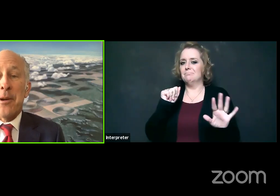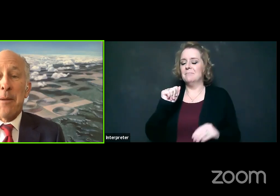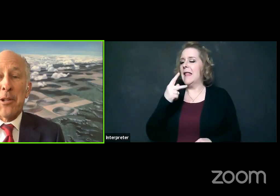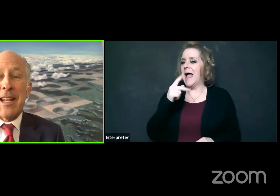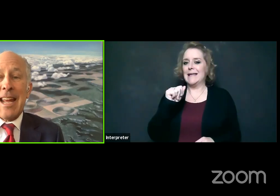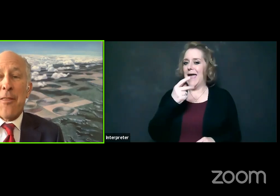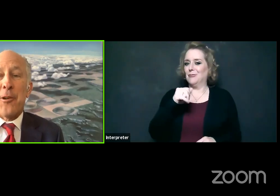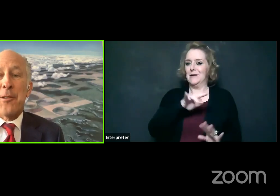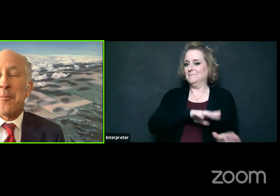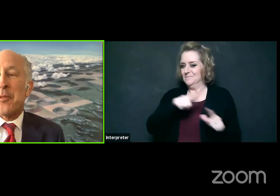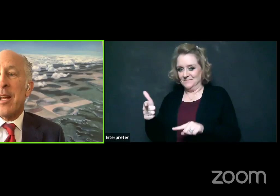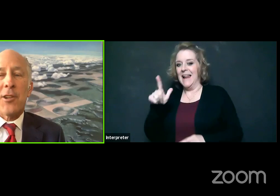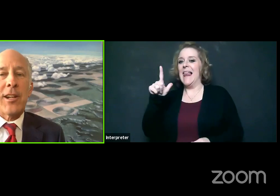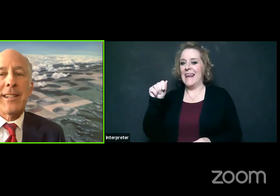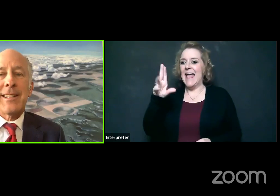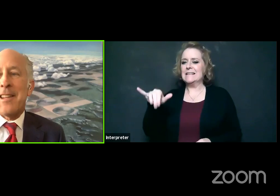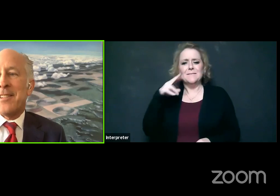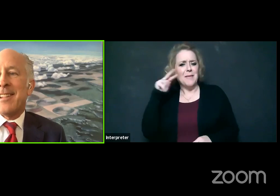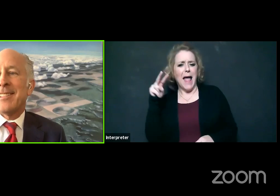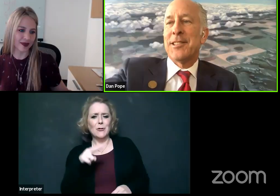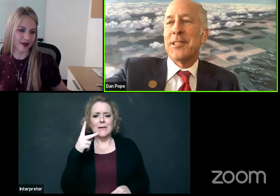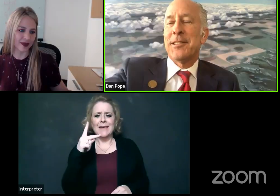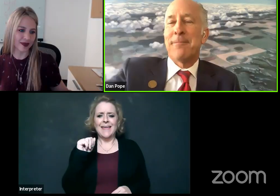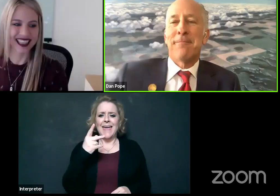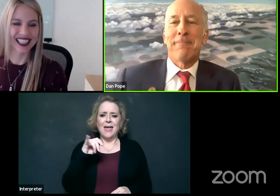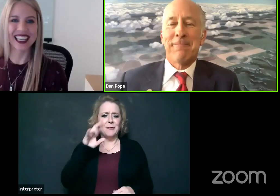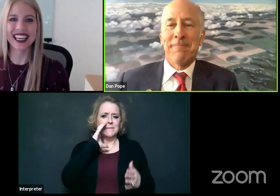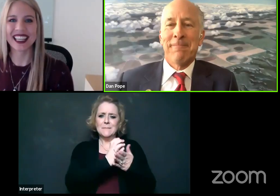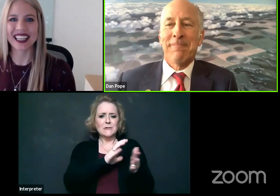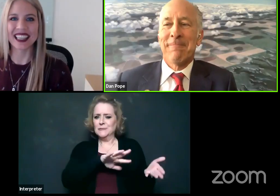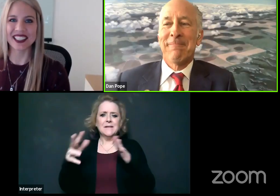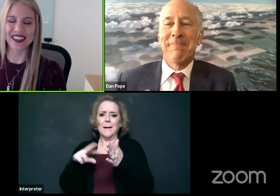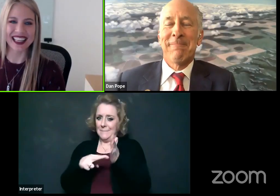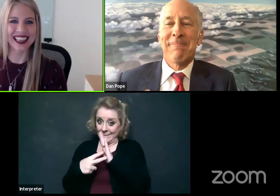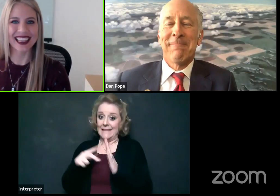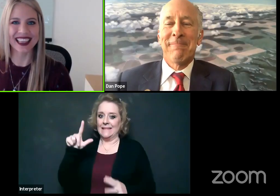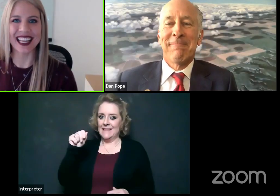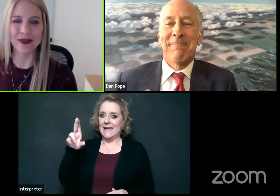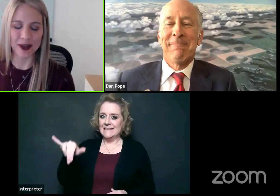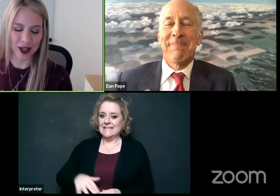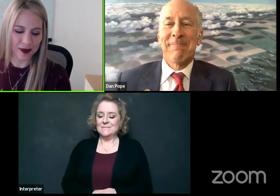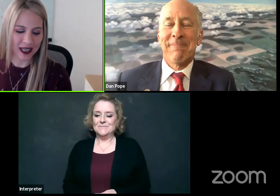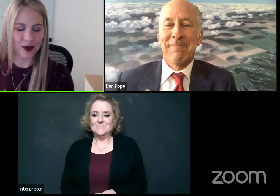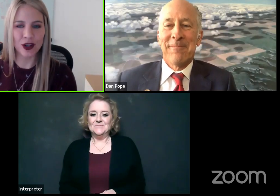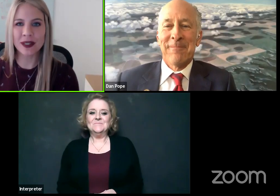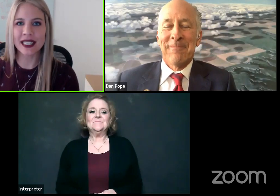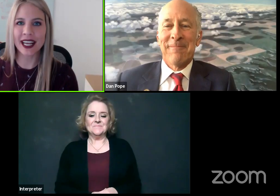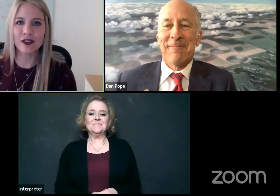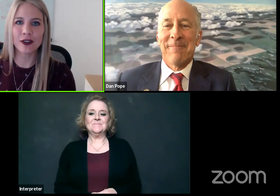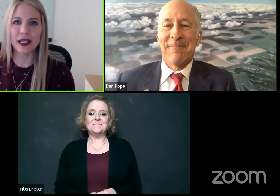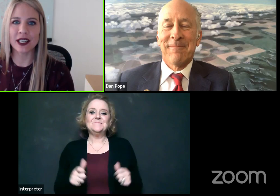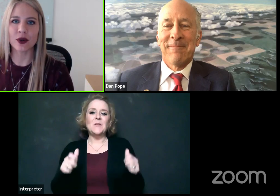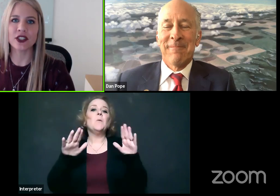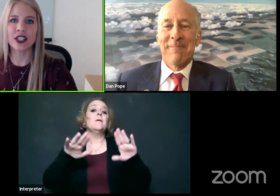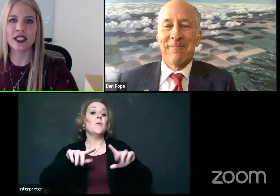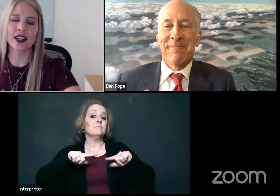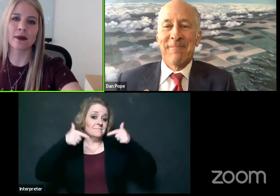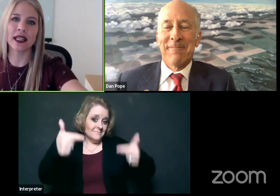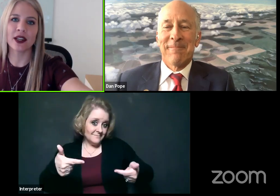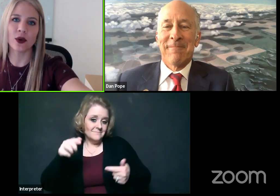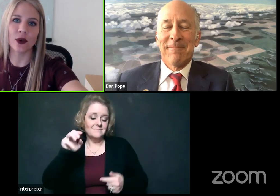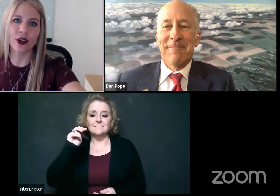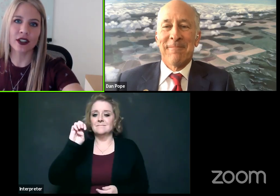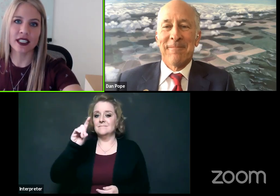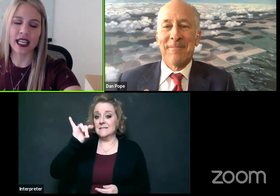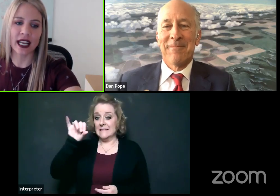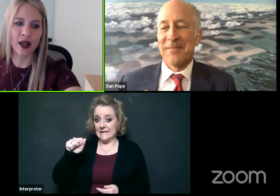back to you. I'm looking at Katherine, talking to Lacey. All right. Thank you, Mayor Pope. Okay, we'll open it now for media questions. And our